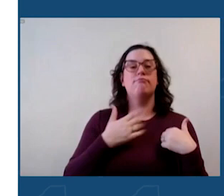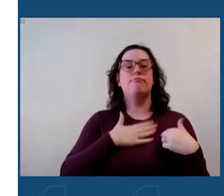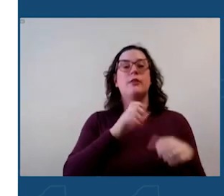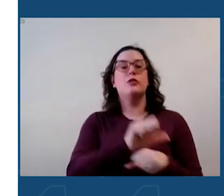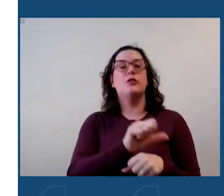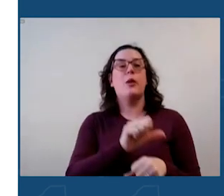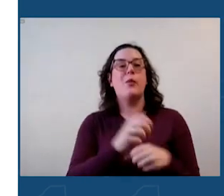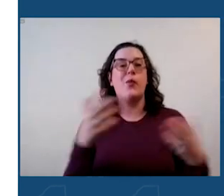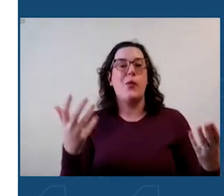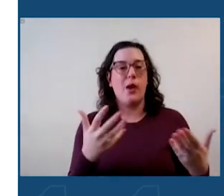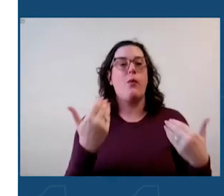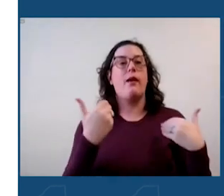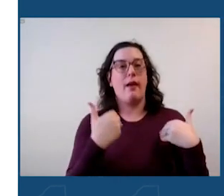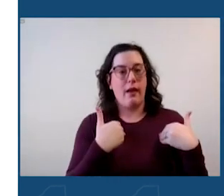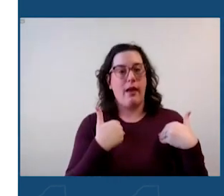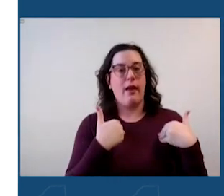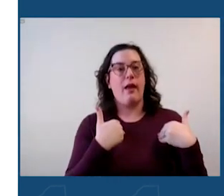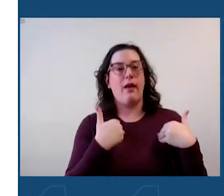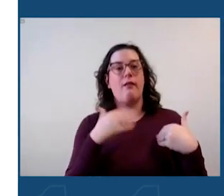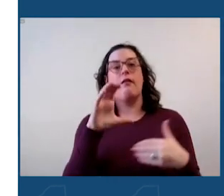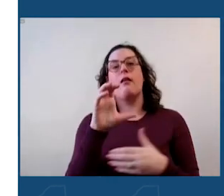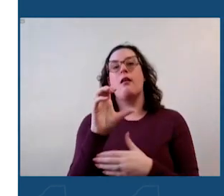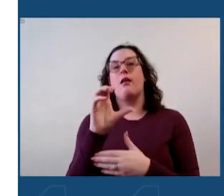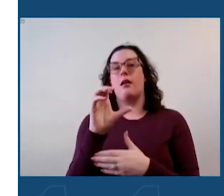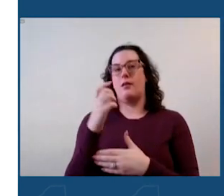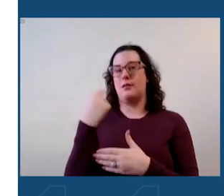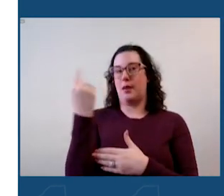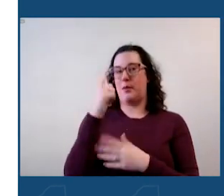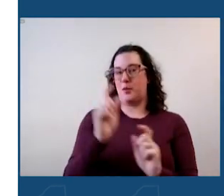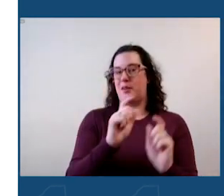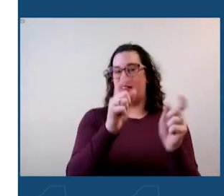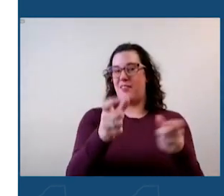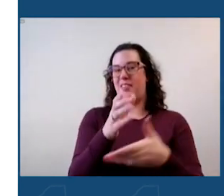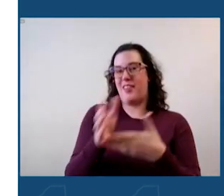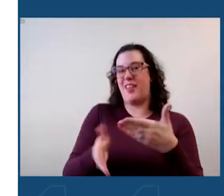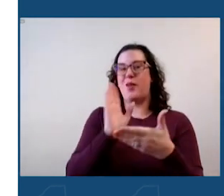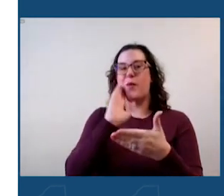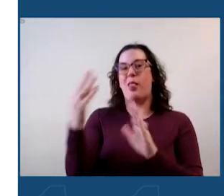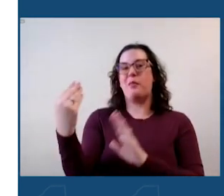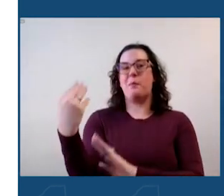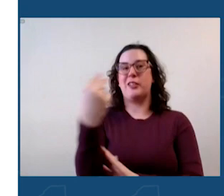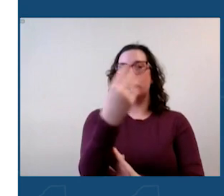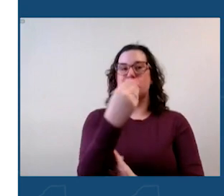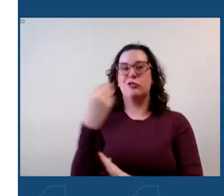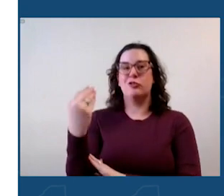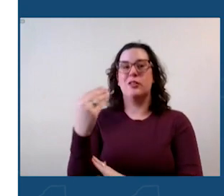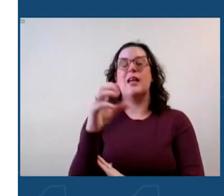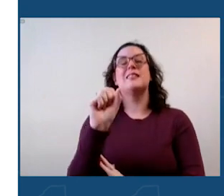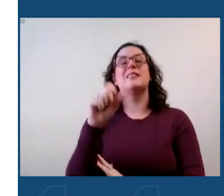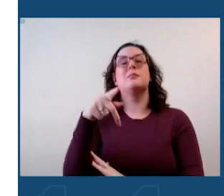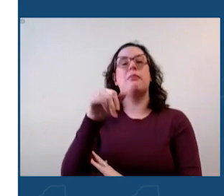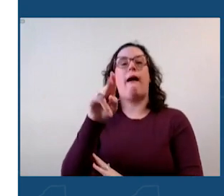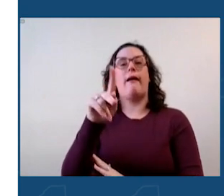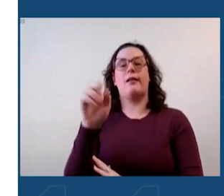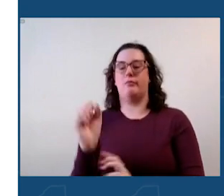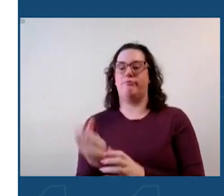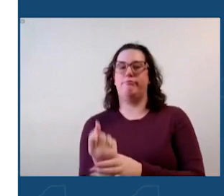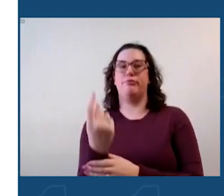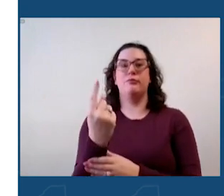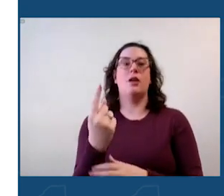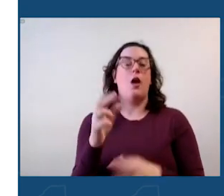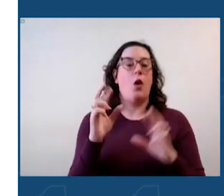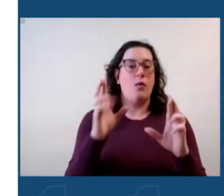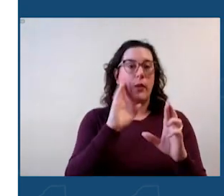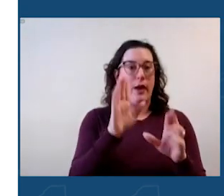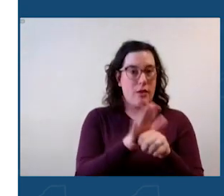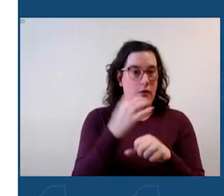a commemorative spike to be handed out at the end. And we're all going to take pictures with it. And I hope we have enough for everybody, but if we don't, the